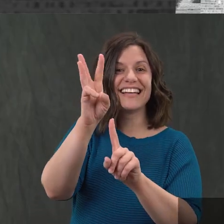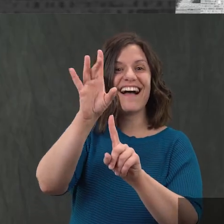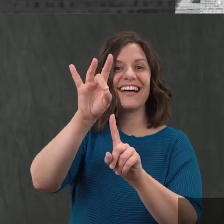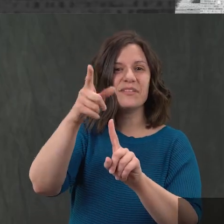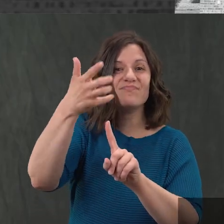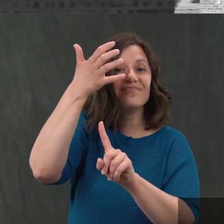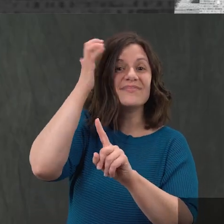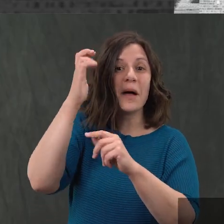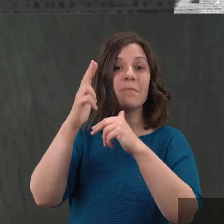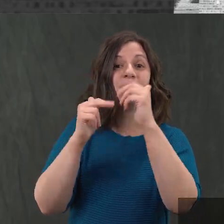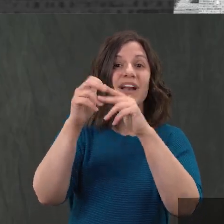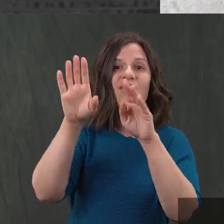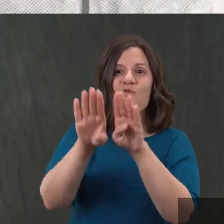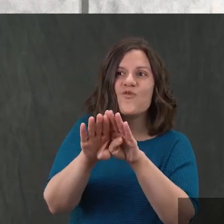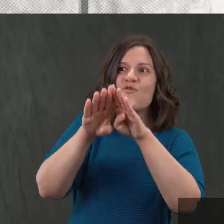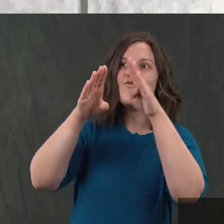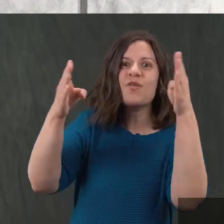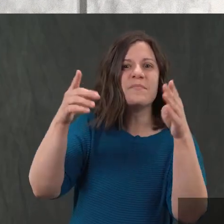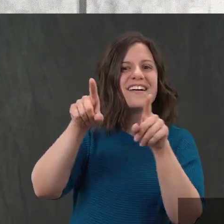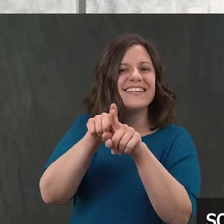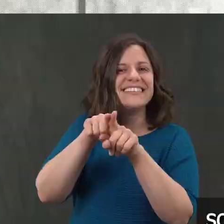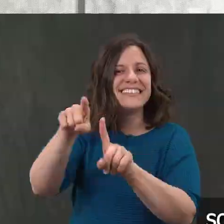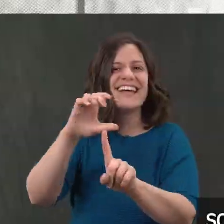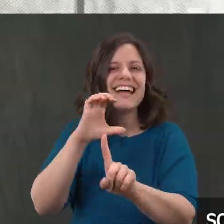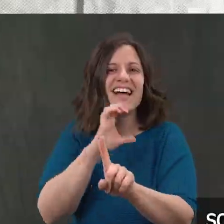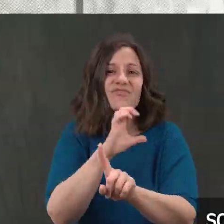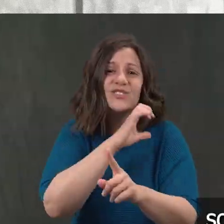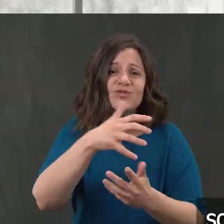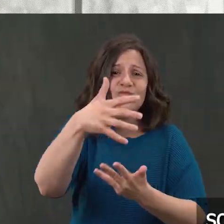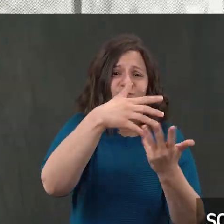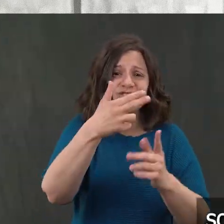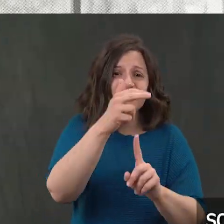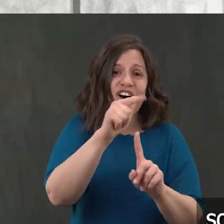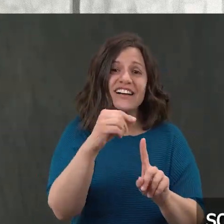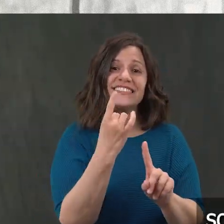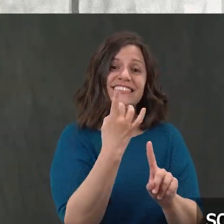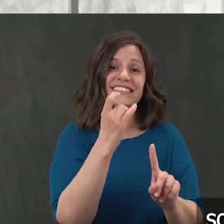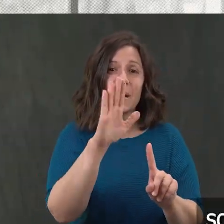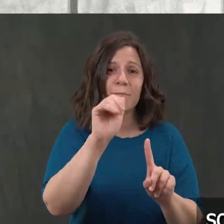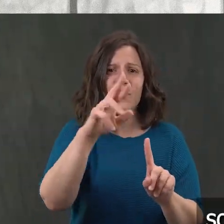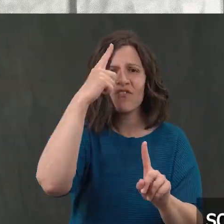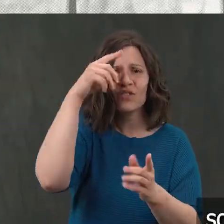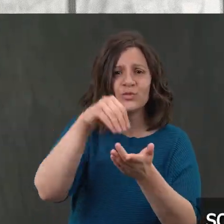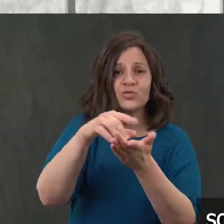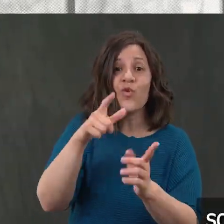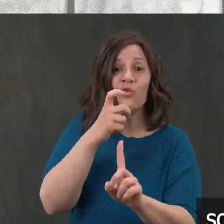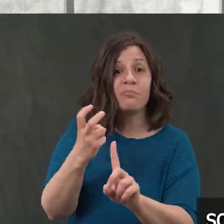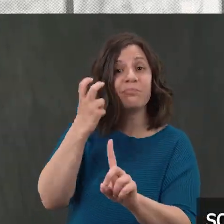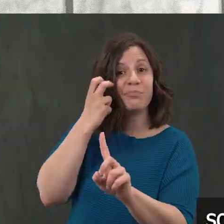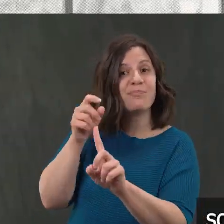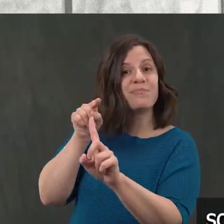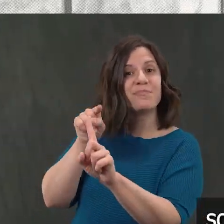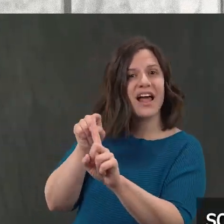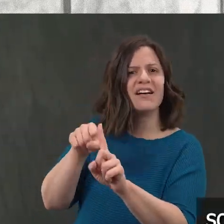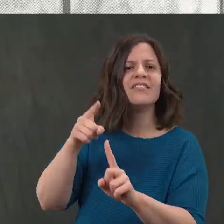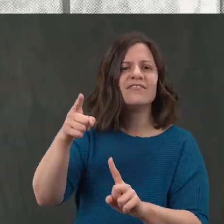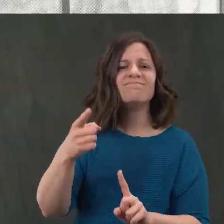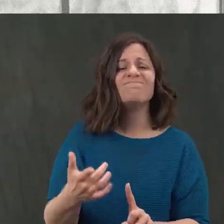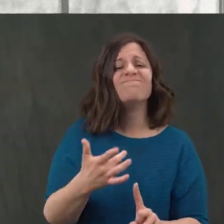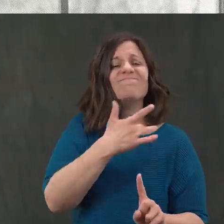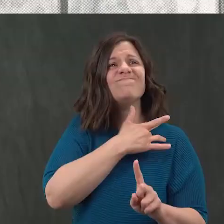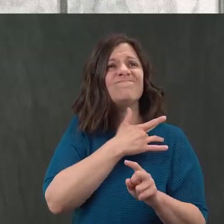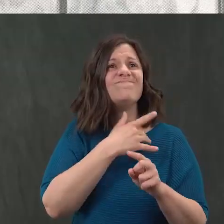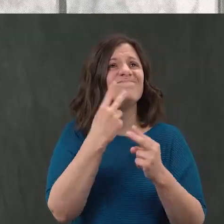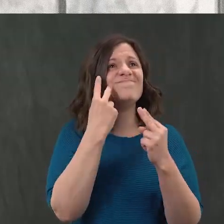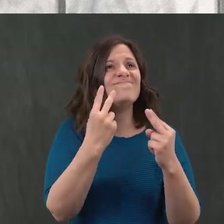1968, the Lions building opened as a cafeteria, social hall, and snack bar for students who are blind. It